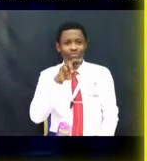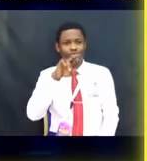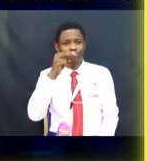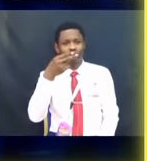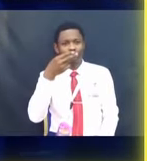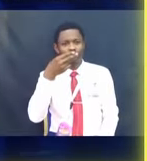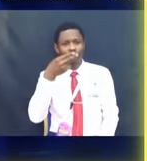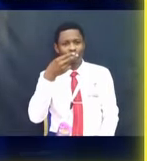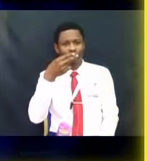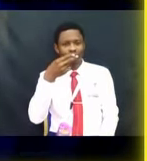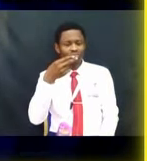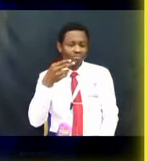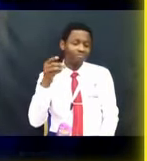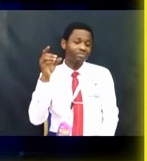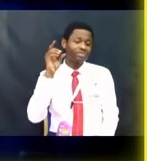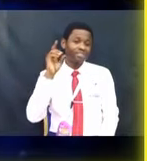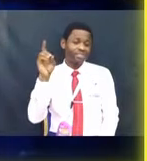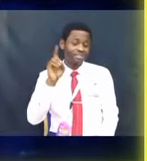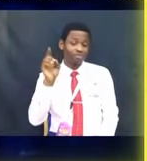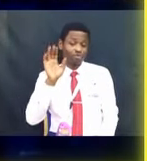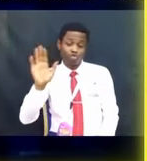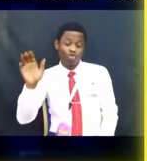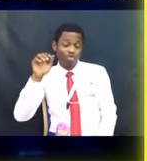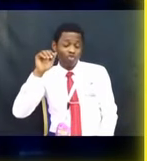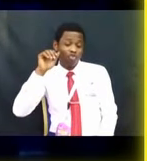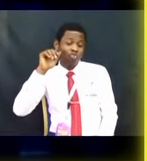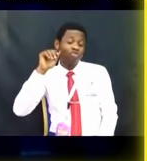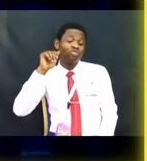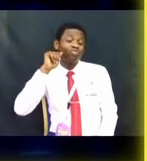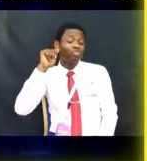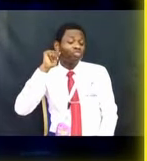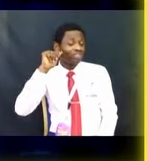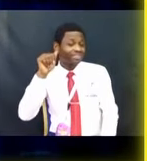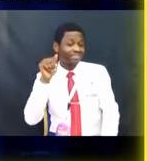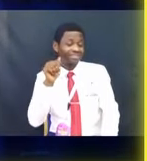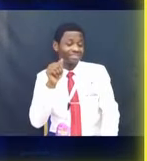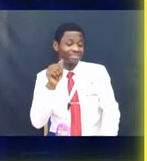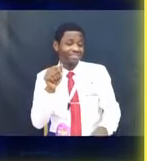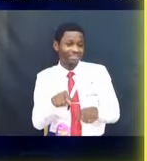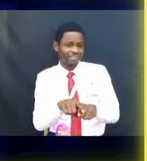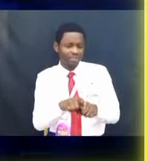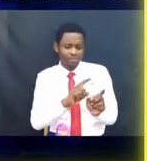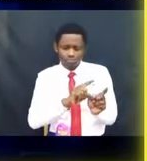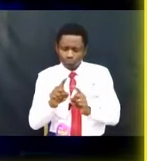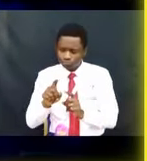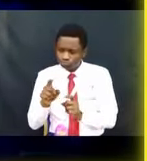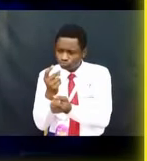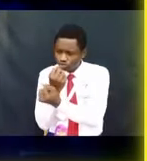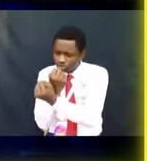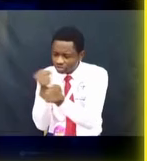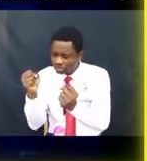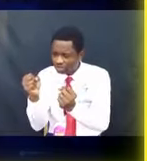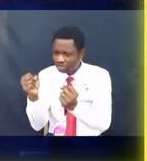this is David's sister, came to David's rescue. He struck the Philistine down